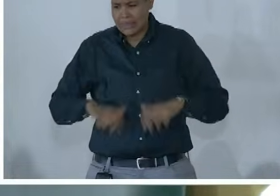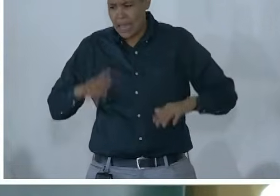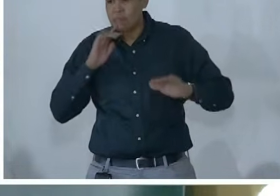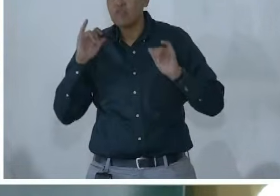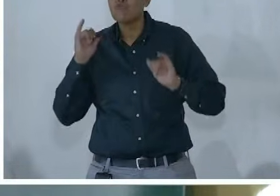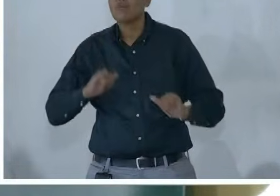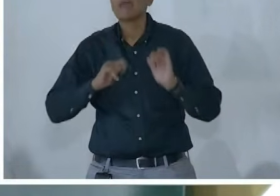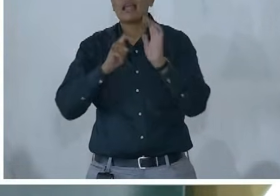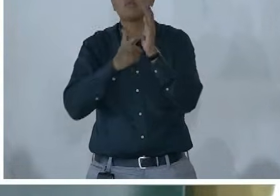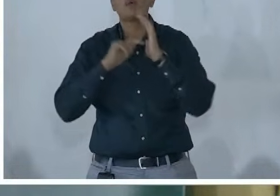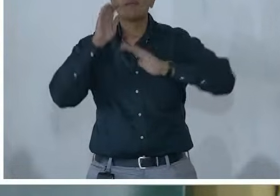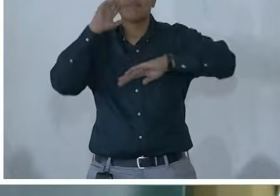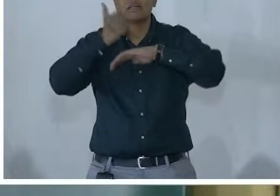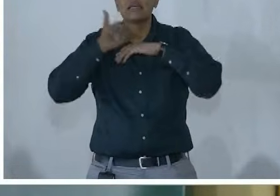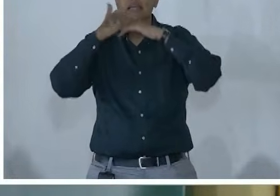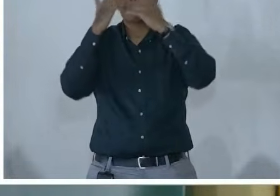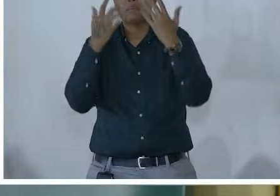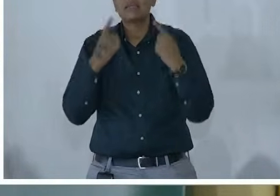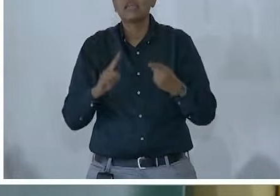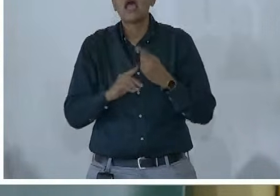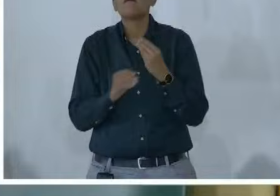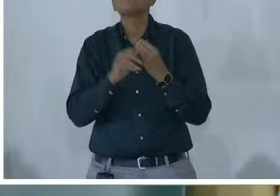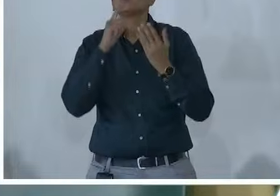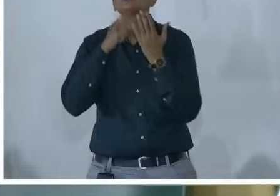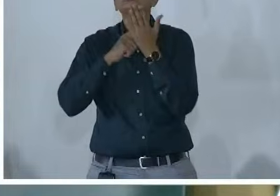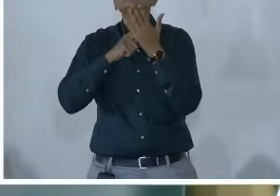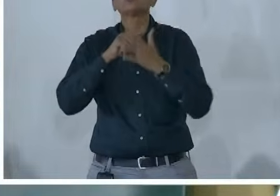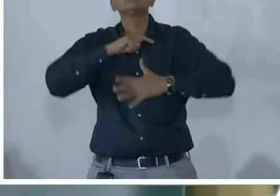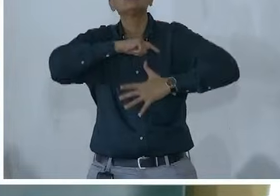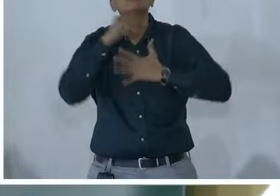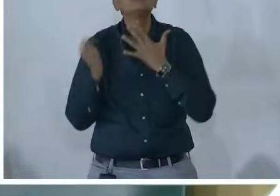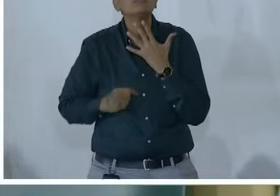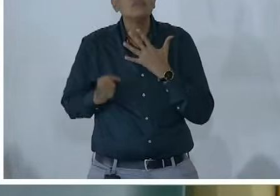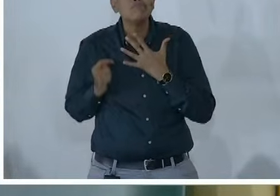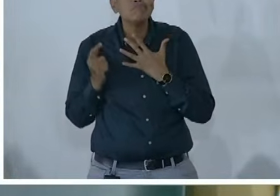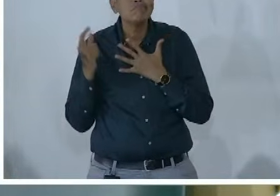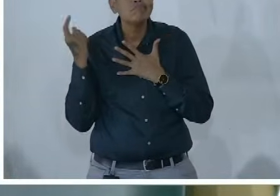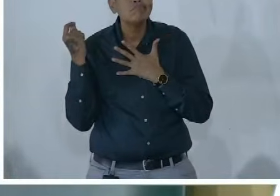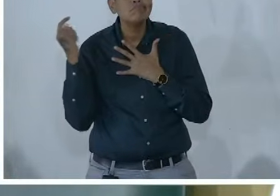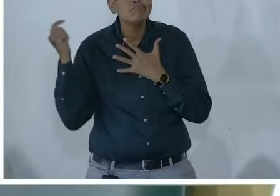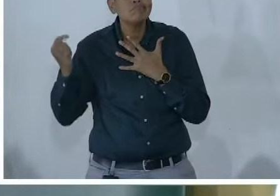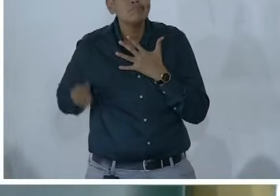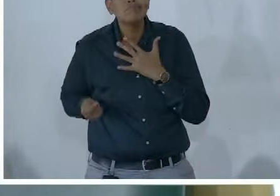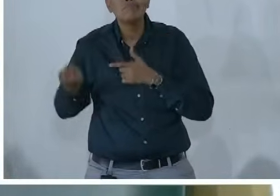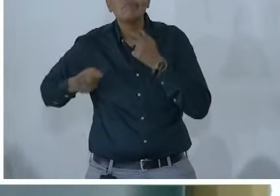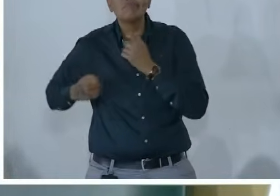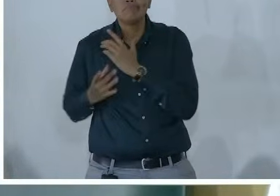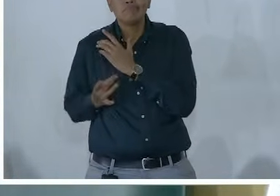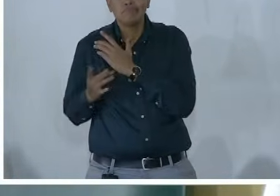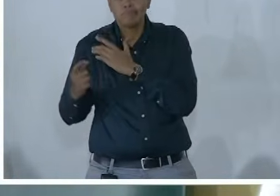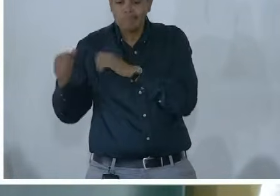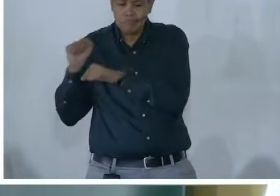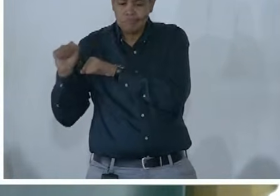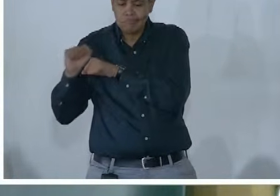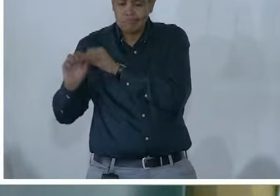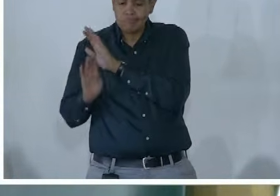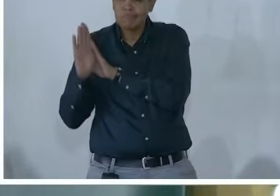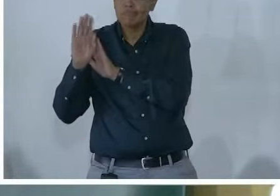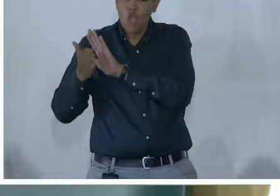remaining requirements for implementation, and discuss the steps necessary to return the refinery to productive